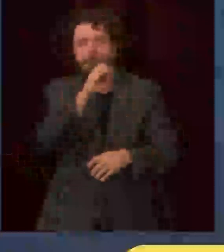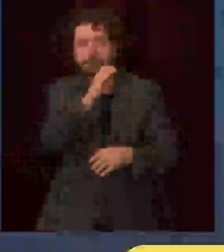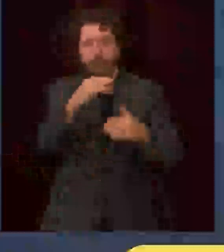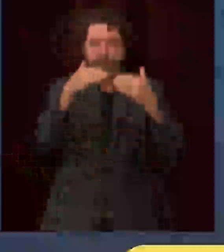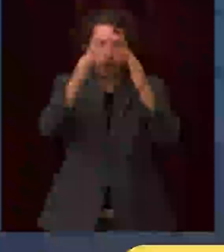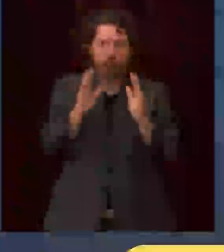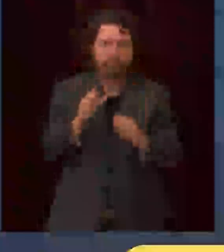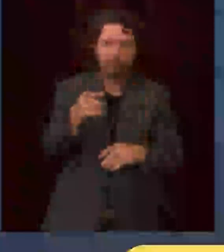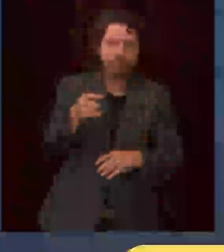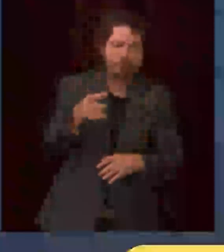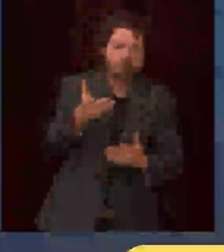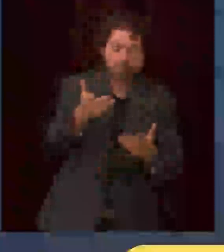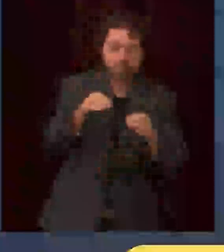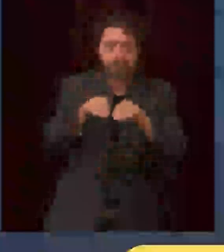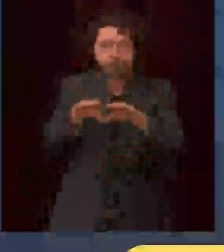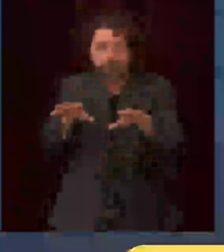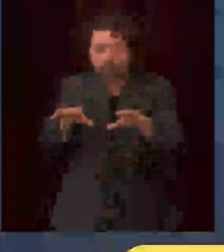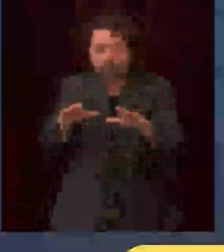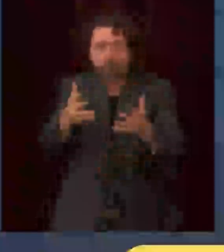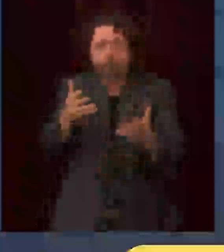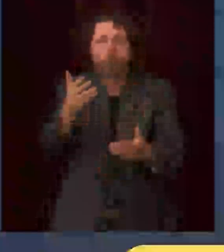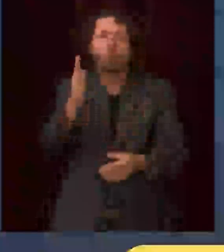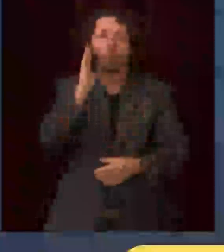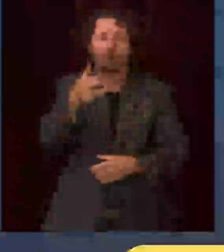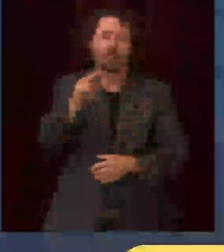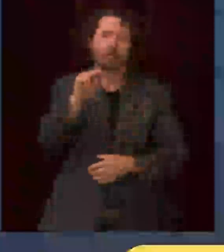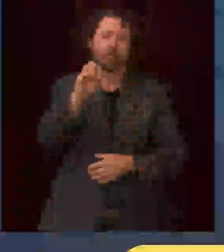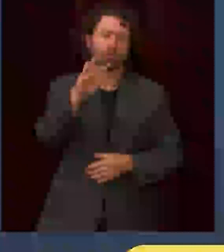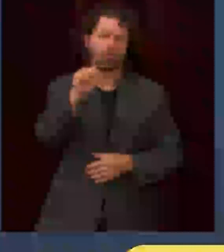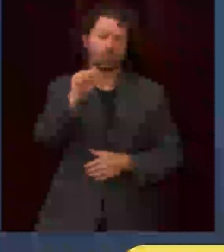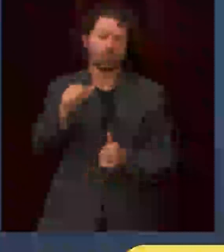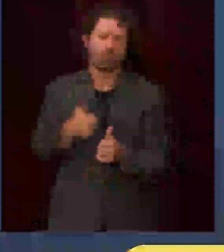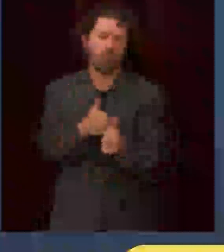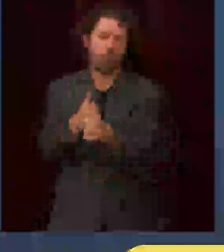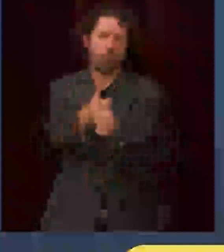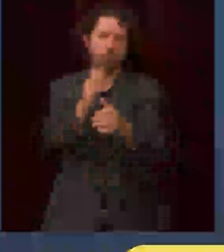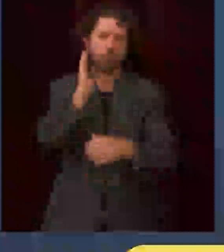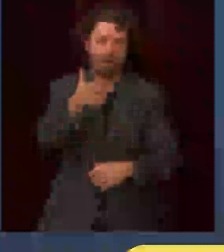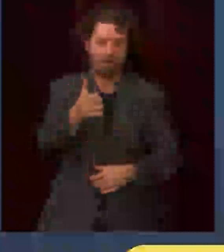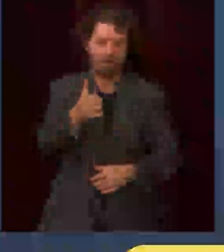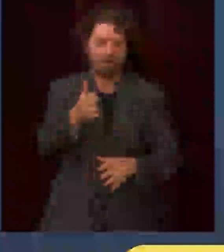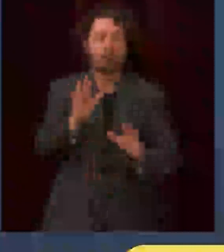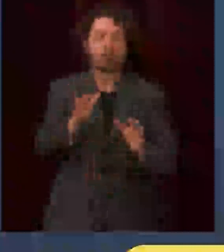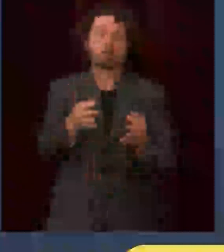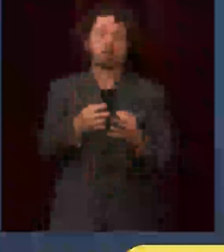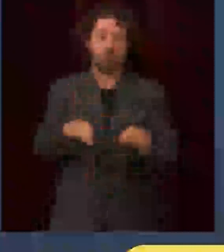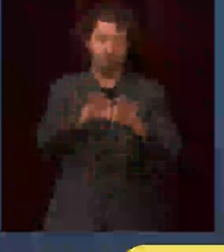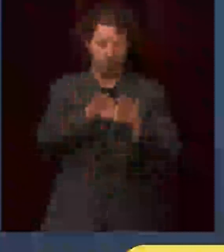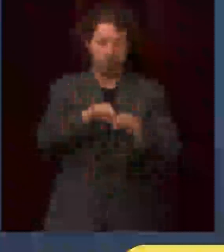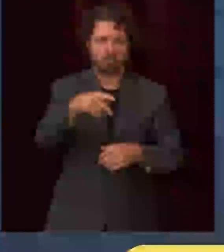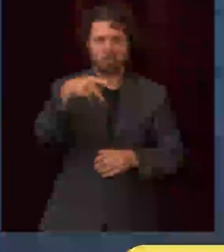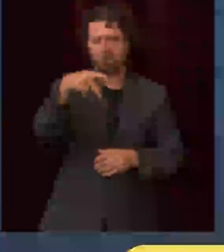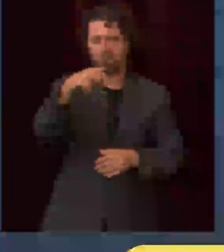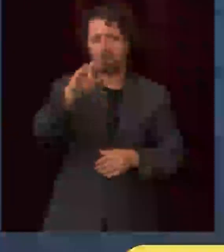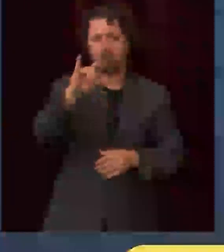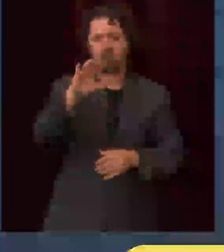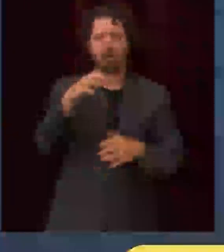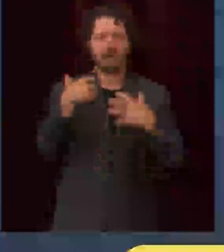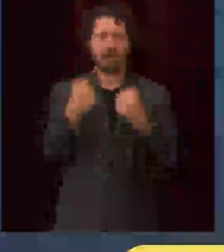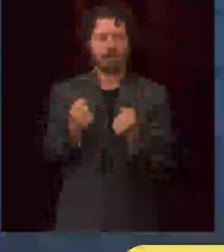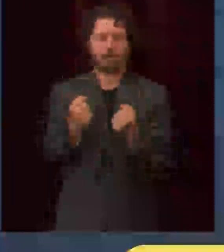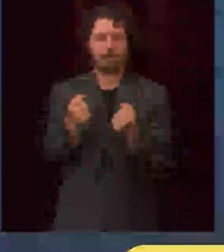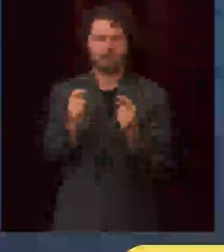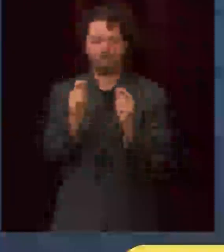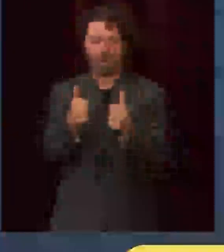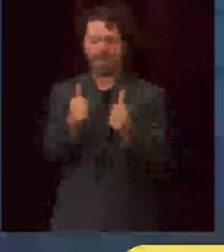quickly, that we are notified quickly, obviously, of any positive cases, that the strike teams are sent